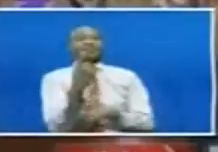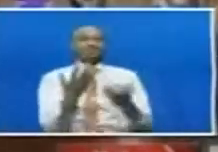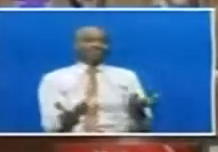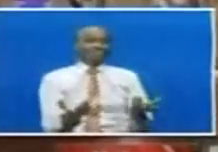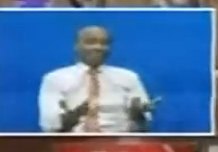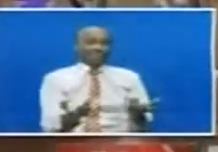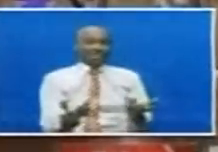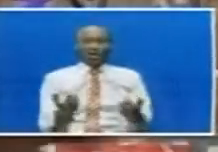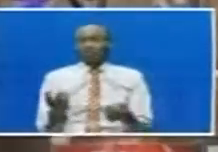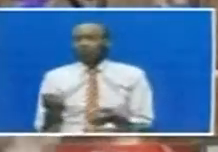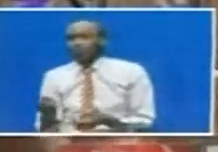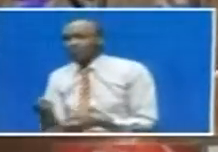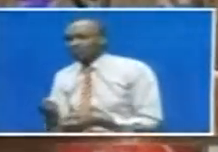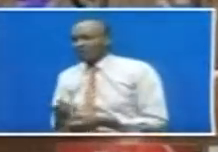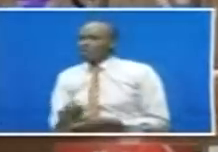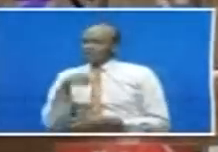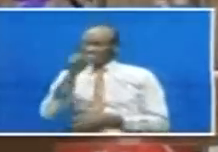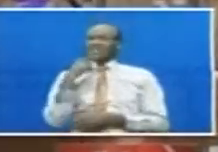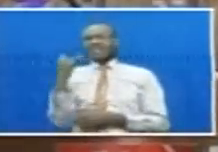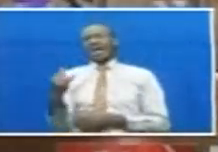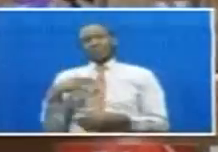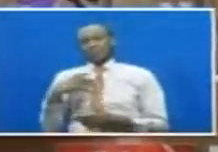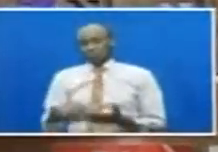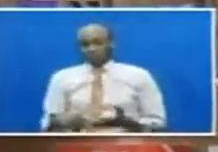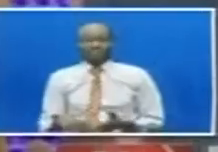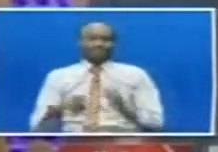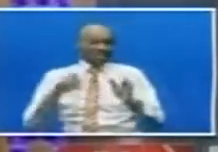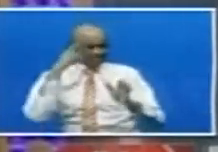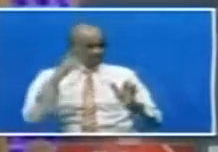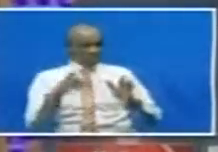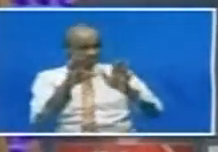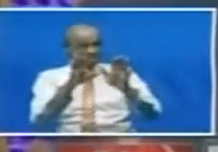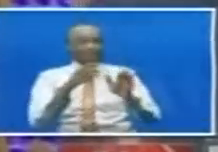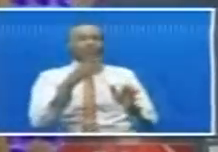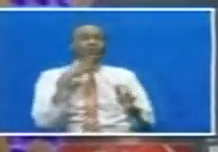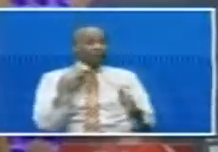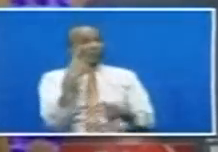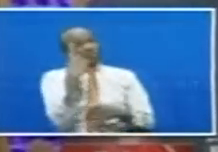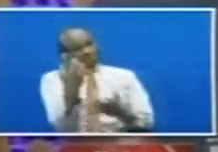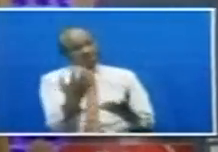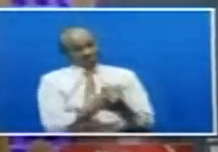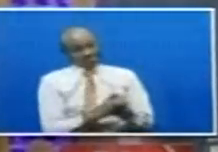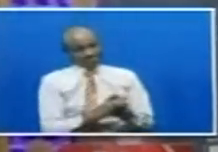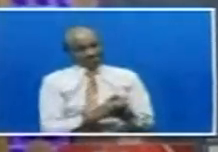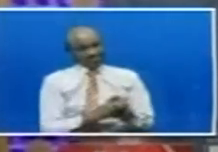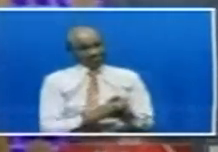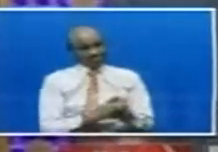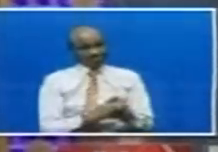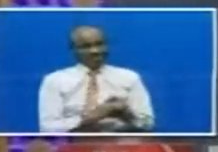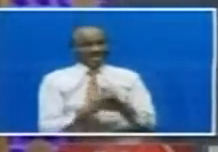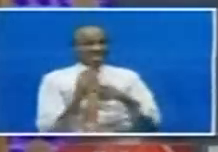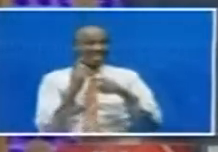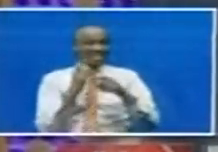tell the young people out there? What I want to tell them, the thing is it's one thing to, let me tell you one thing. Experience has